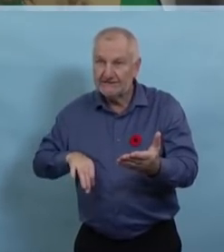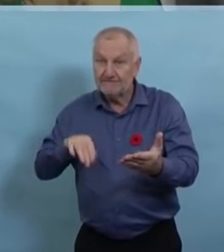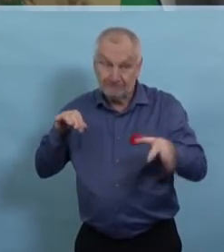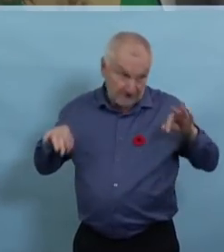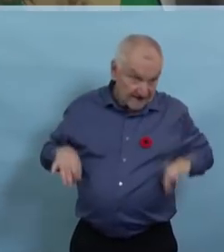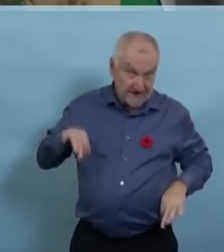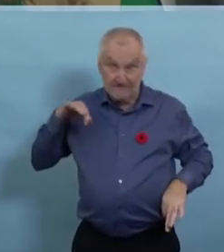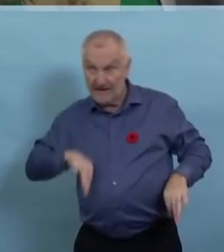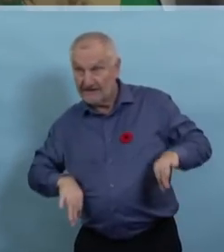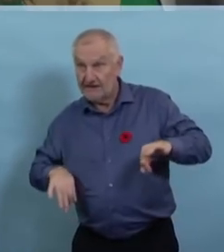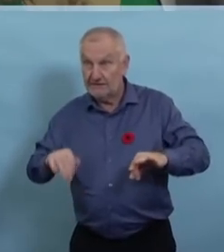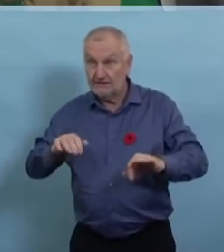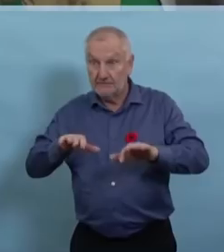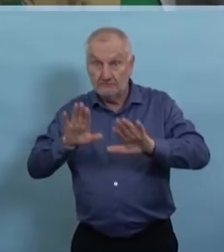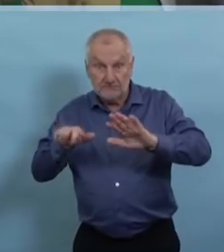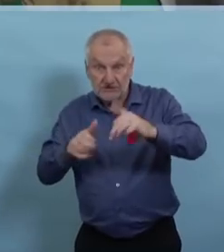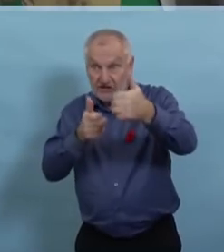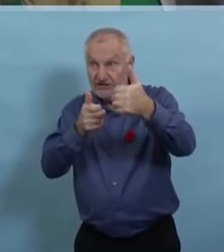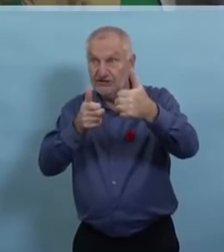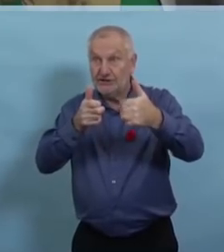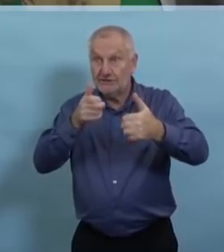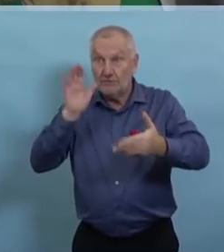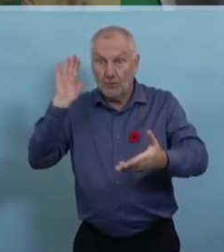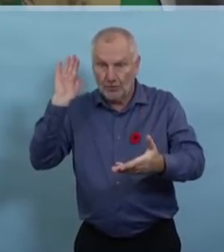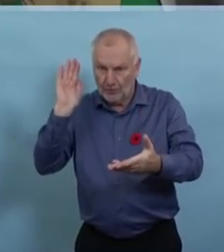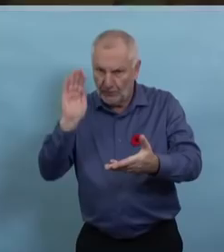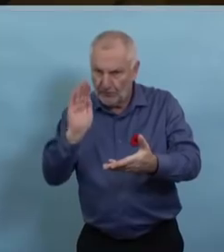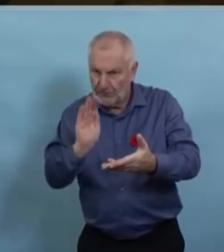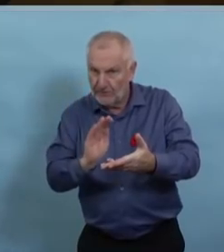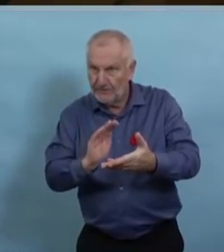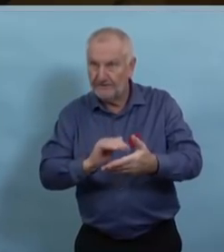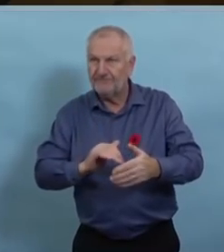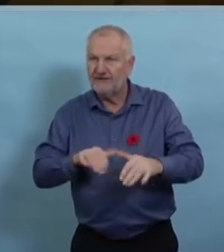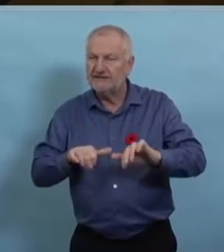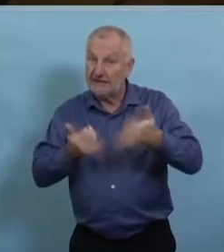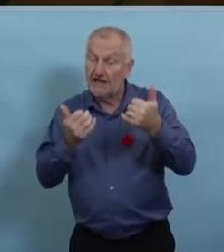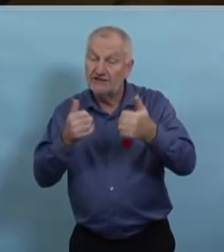less challenging. But that doesn't mean it won't be challenging.